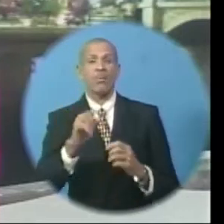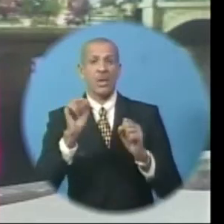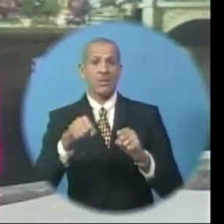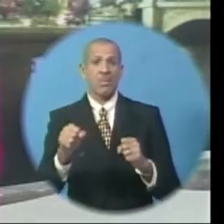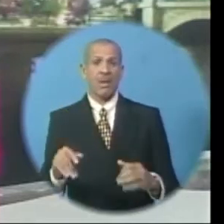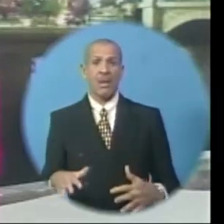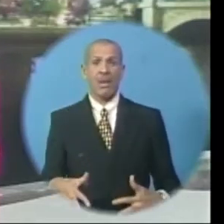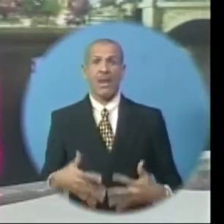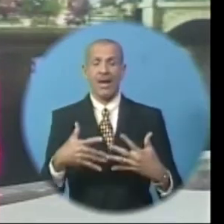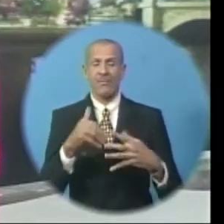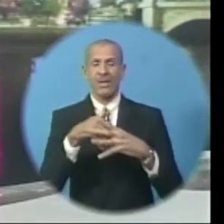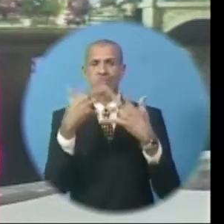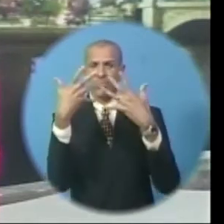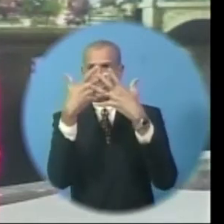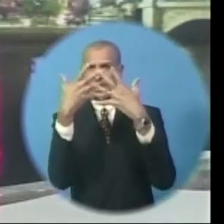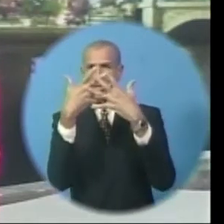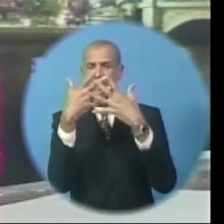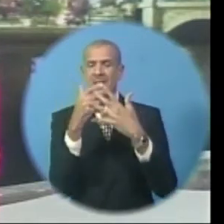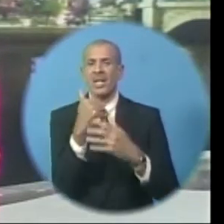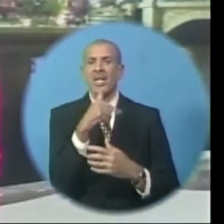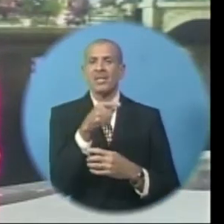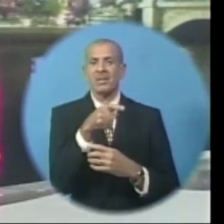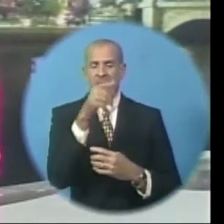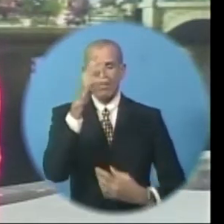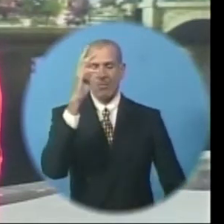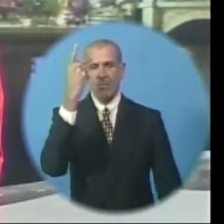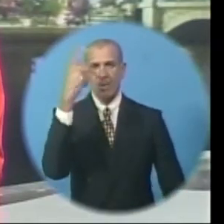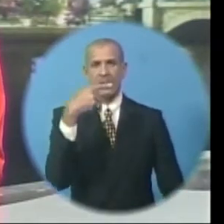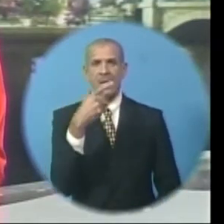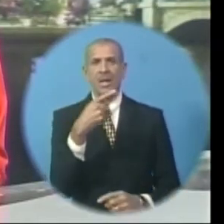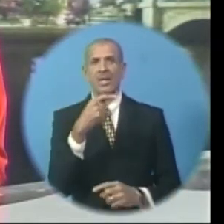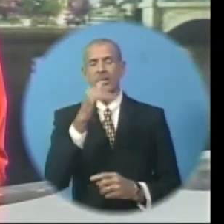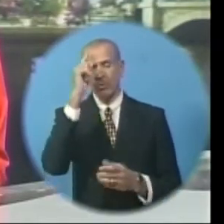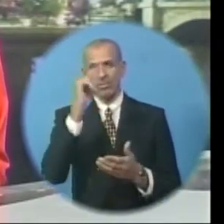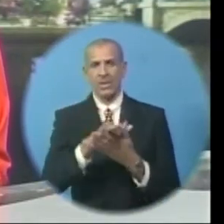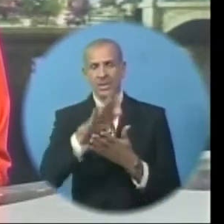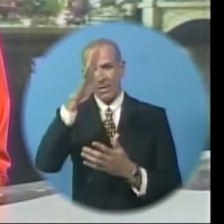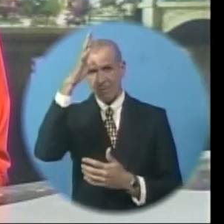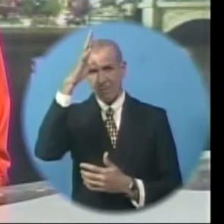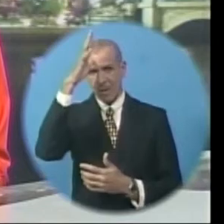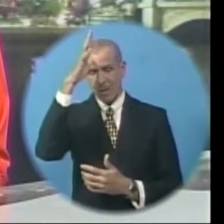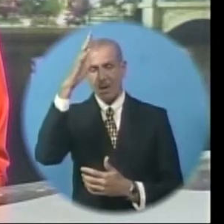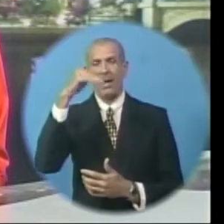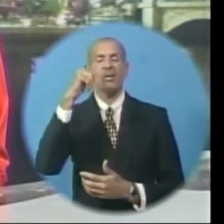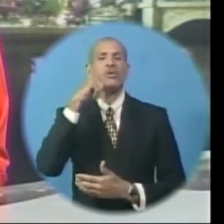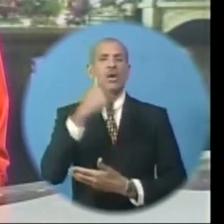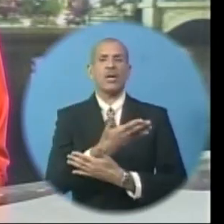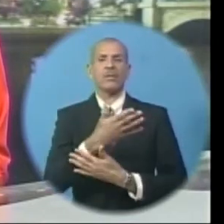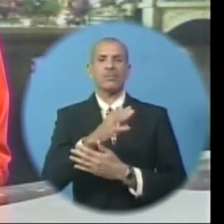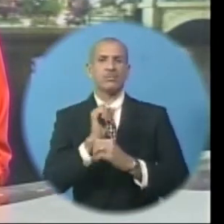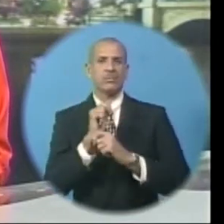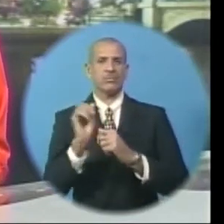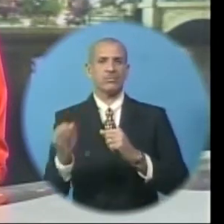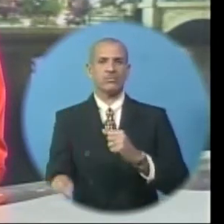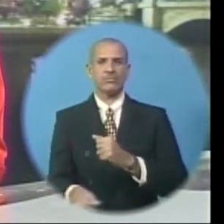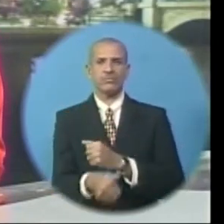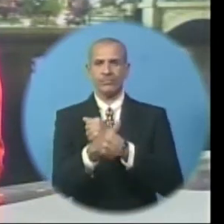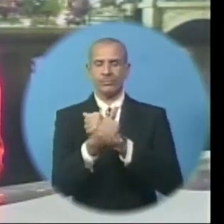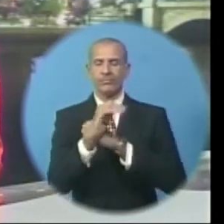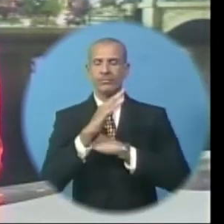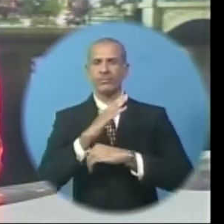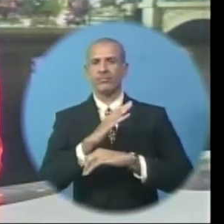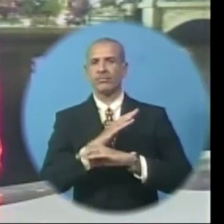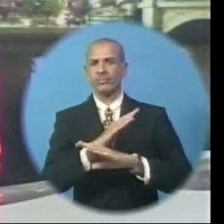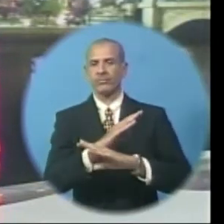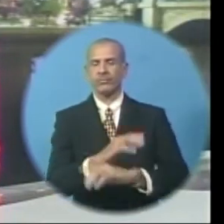imprisonment. The judge said that the single parent had betrayed the trust between father and daughter. As mandated